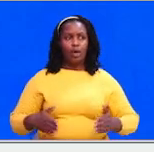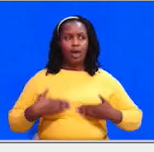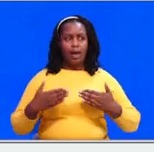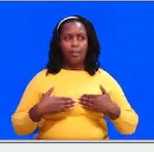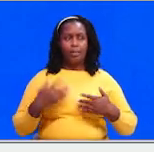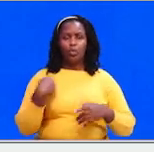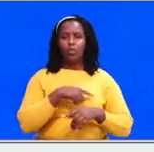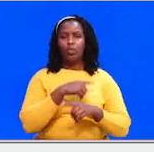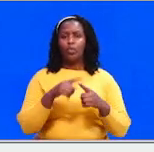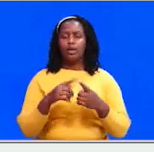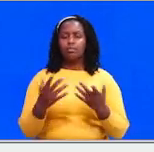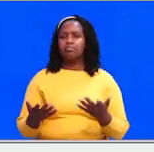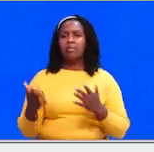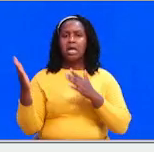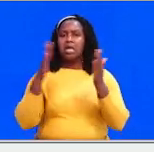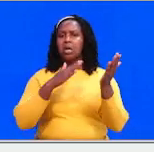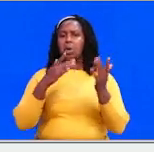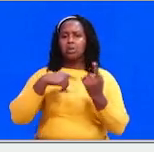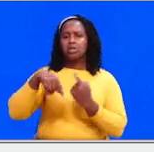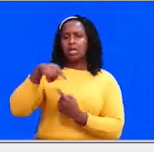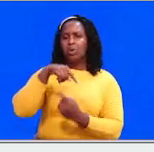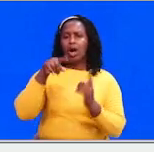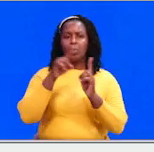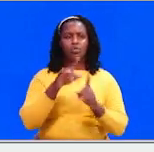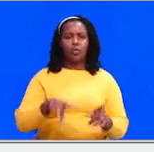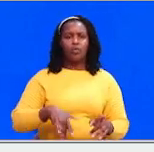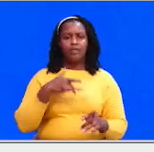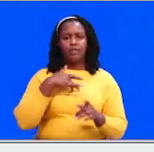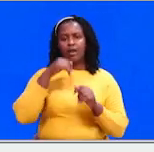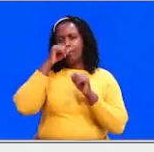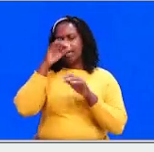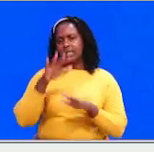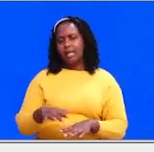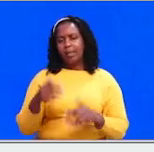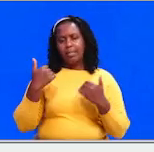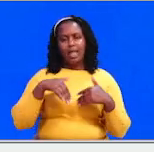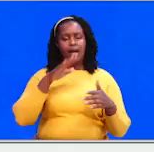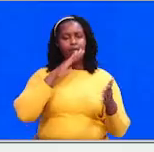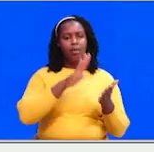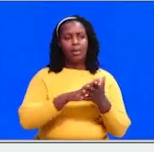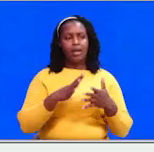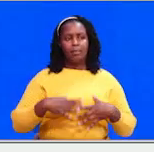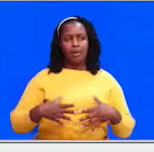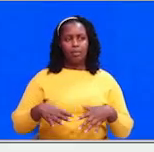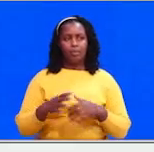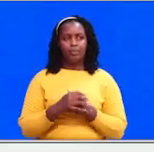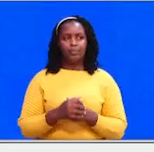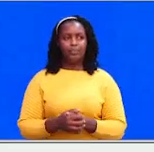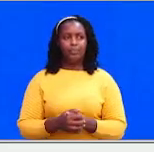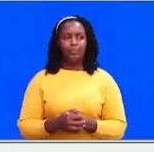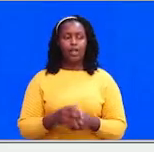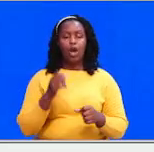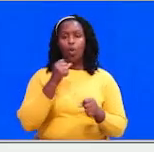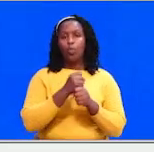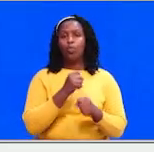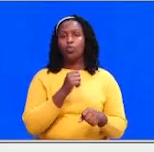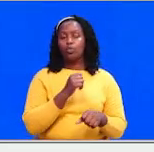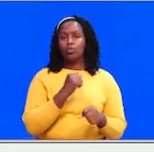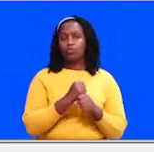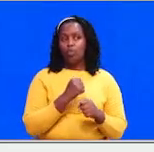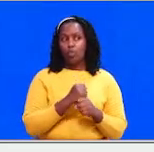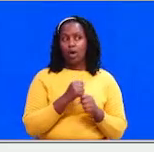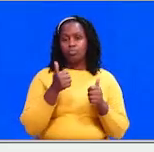with EcoCycle, and we feel blessed about the system. Okay. I recommend it to everyone. Amazing. And Justina, you've done a good job as well, because